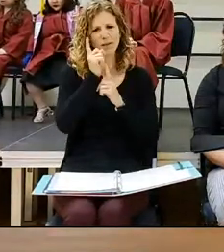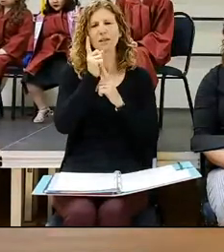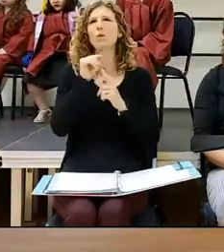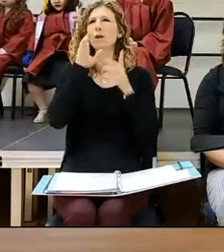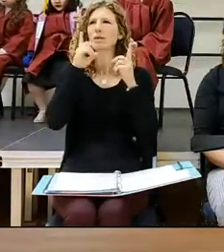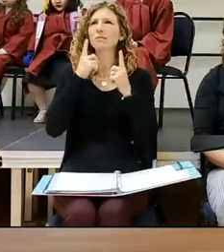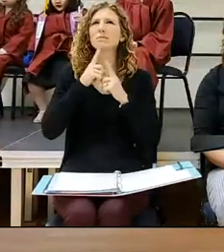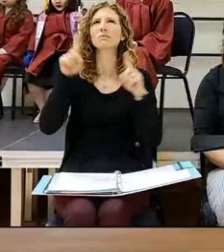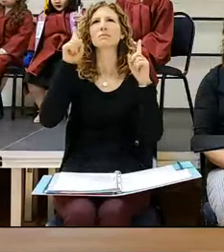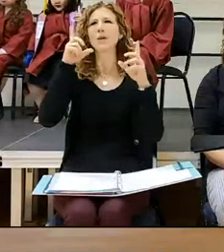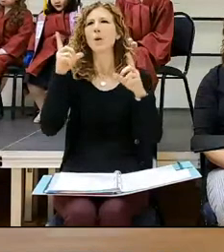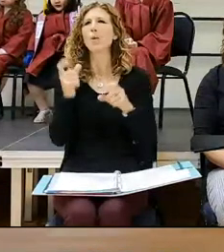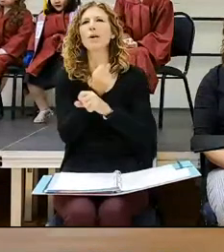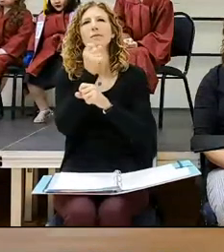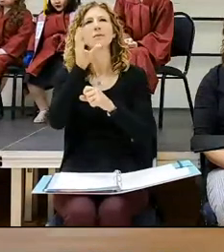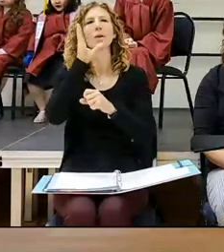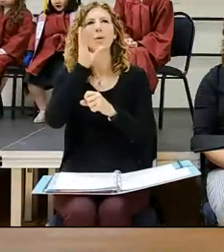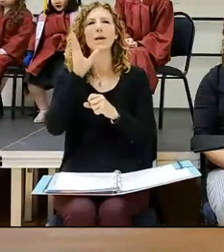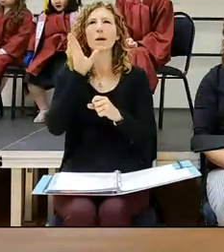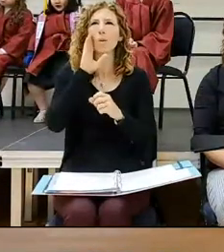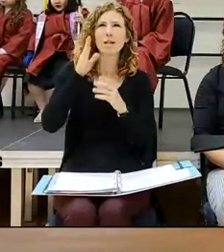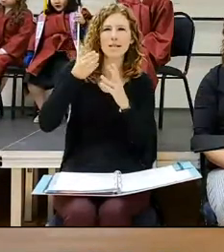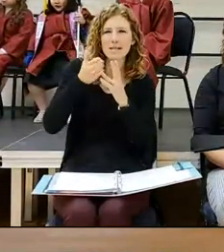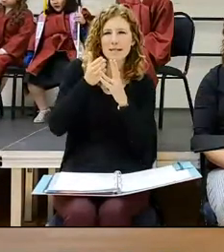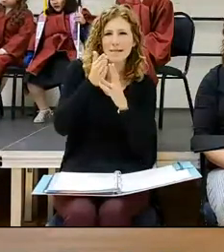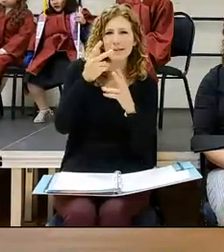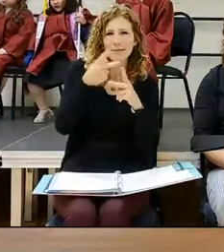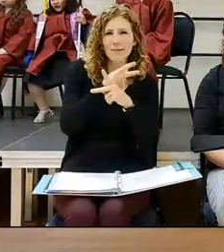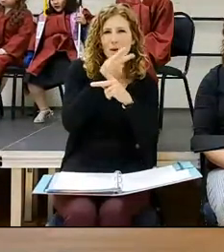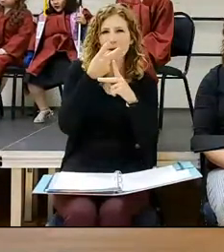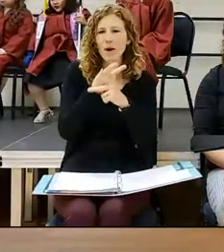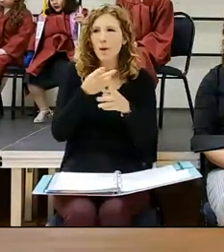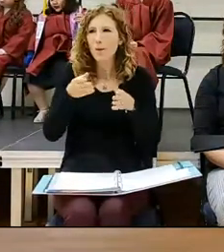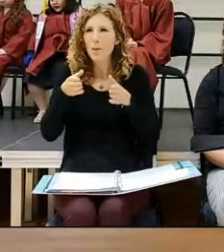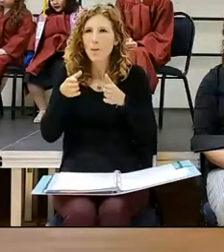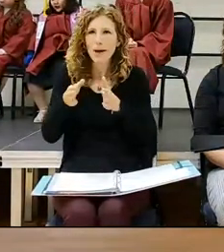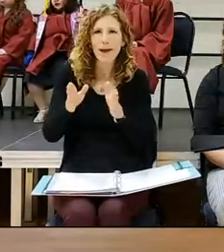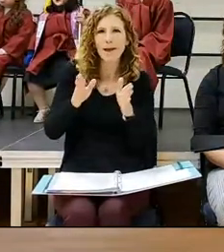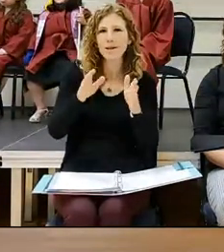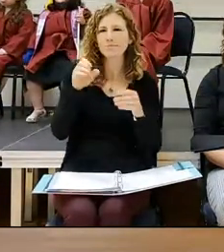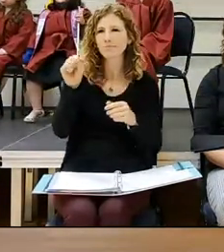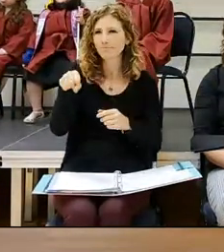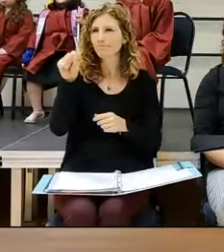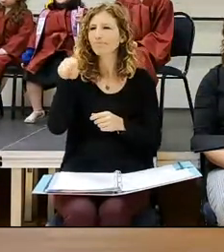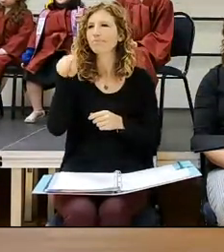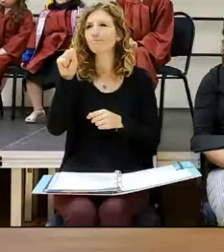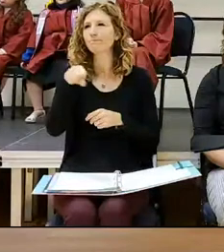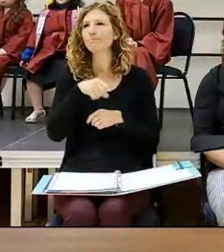Thank you.